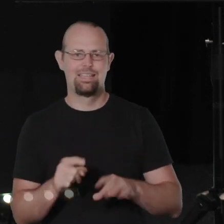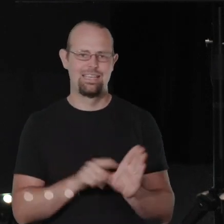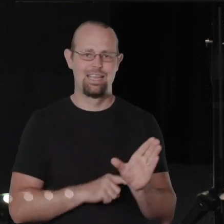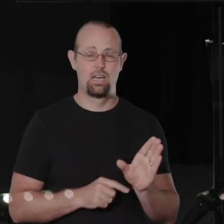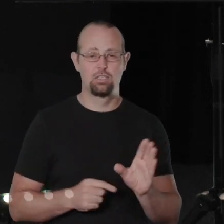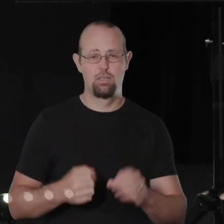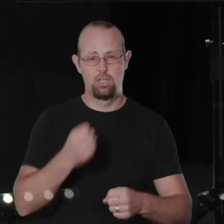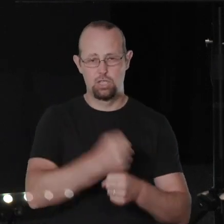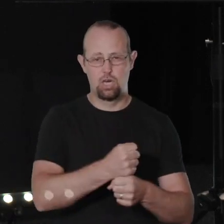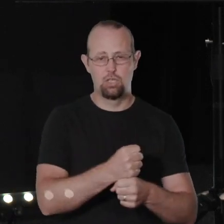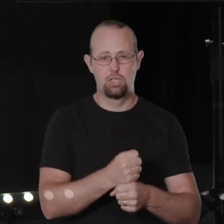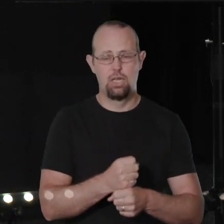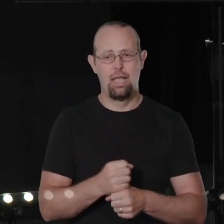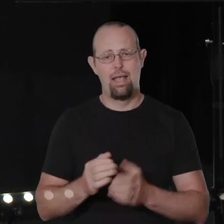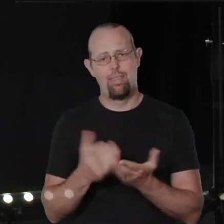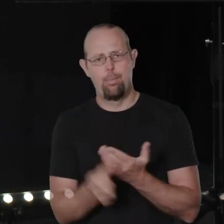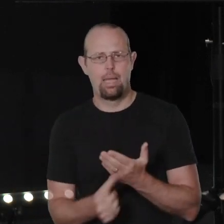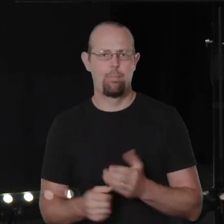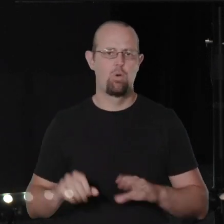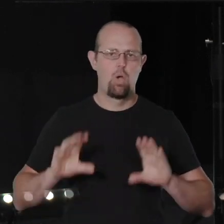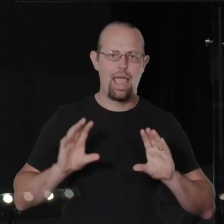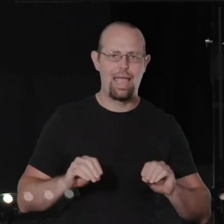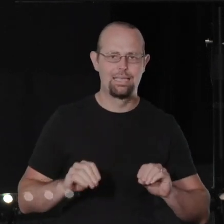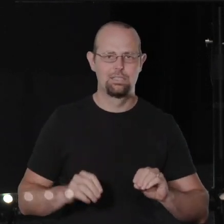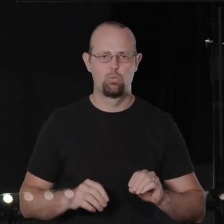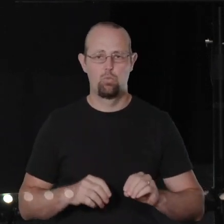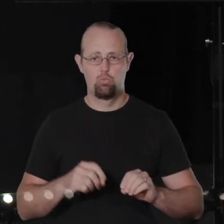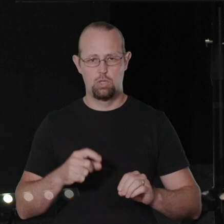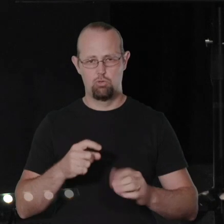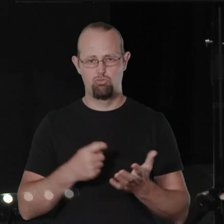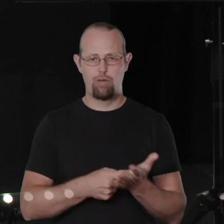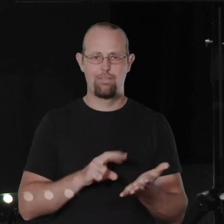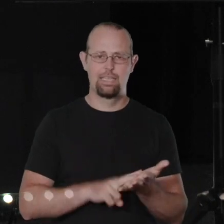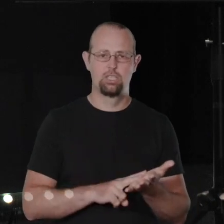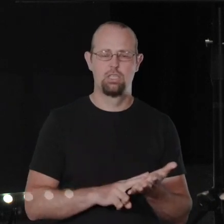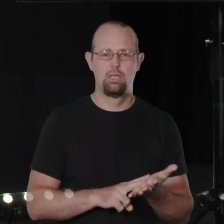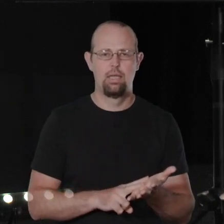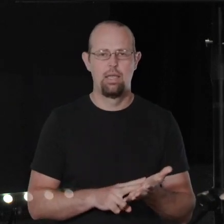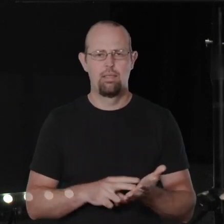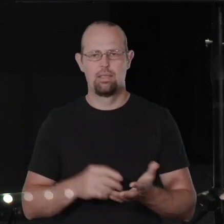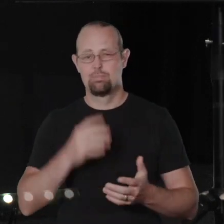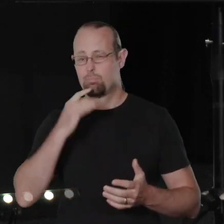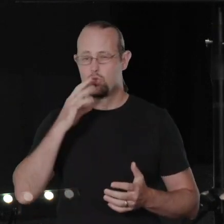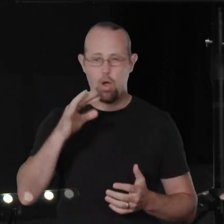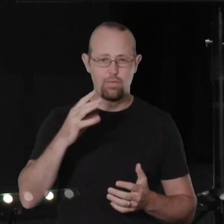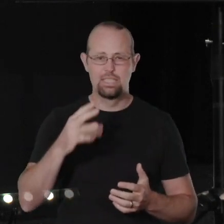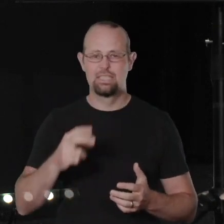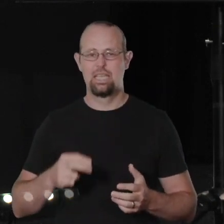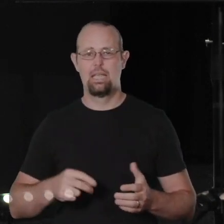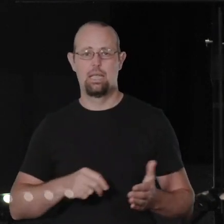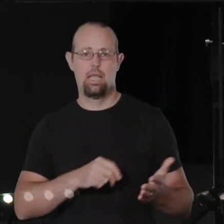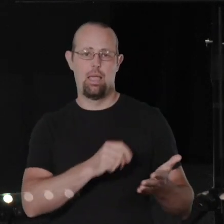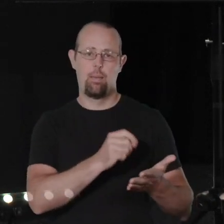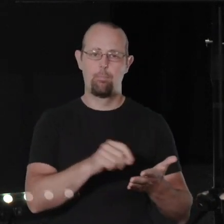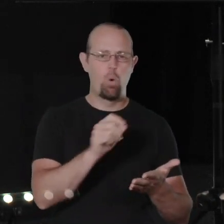book of Revelation. There's prophecy in here. There's poetry in here. There's biography in